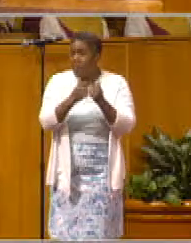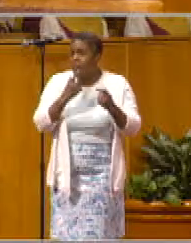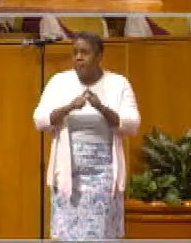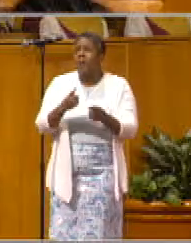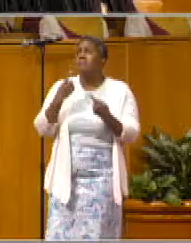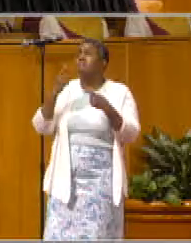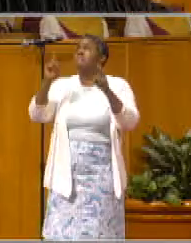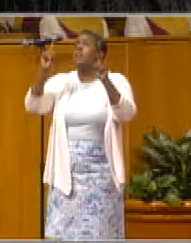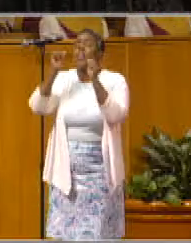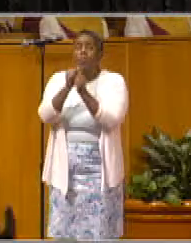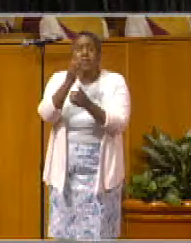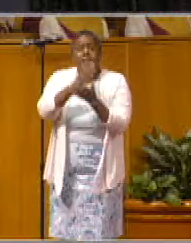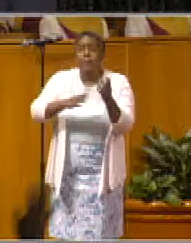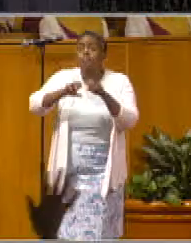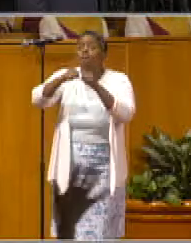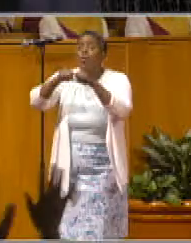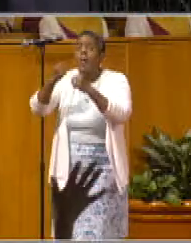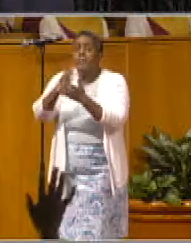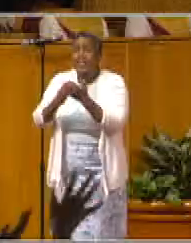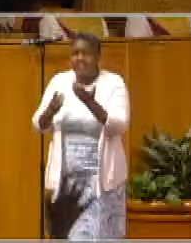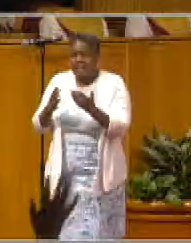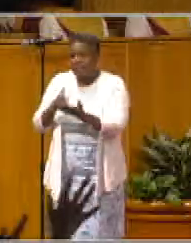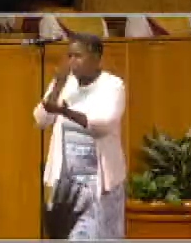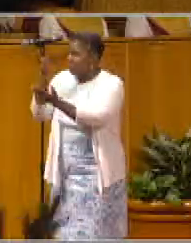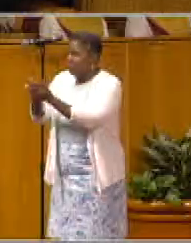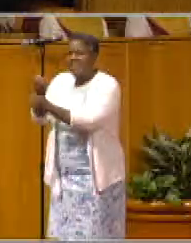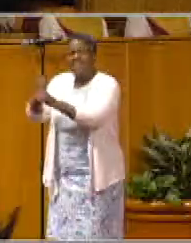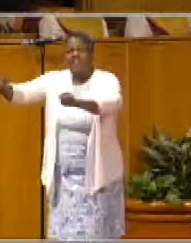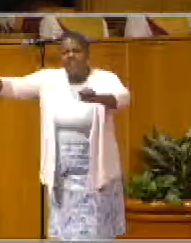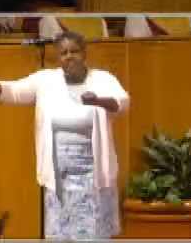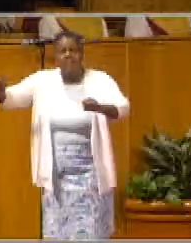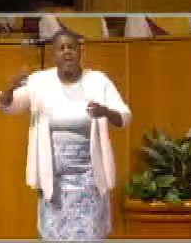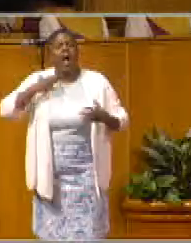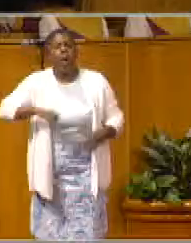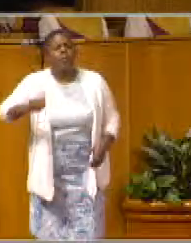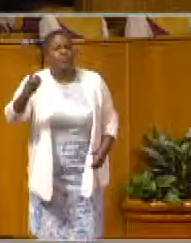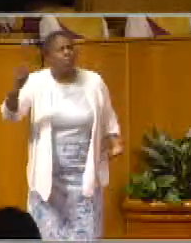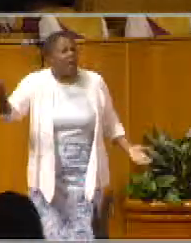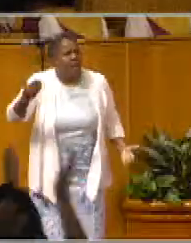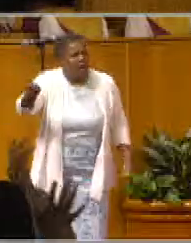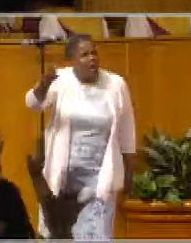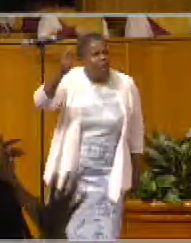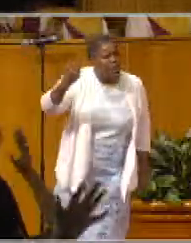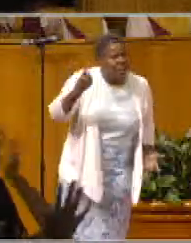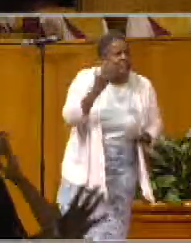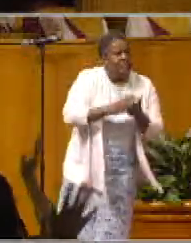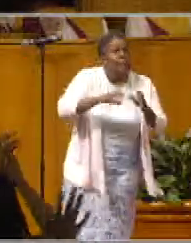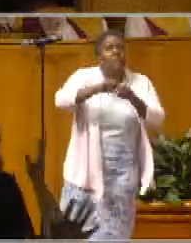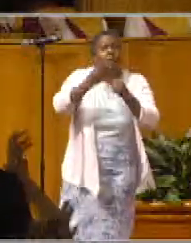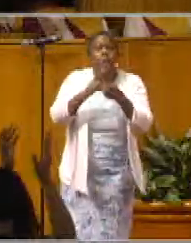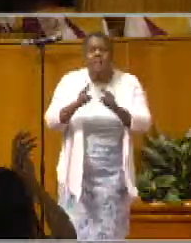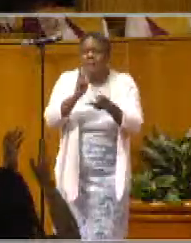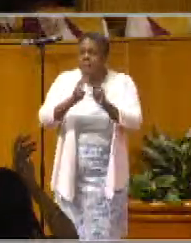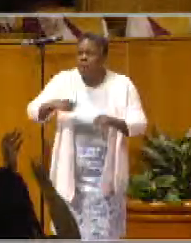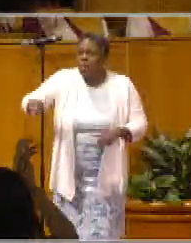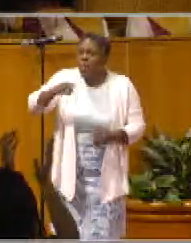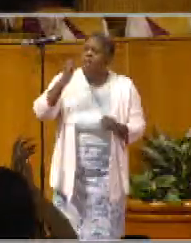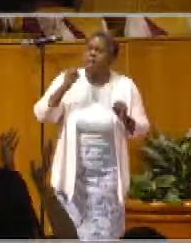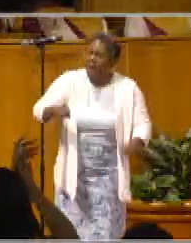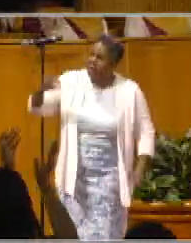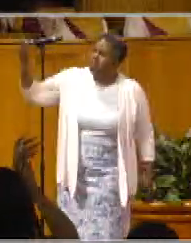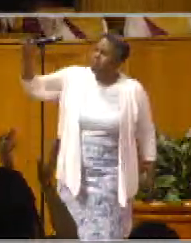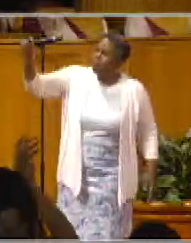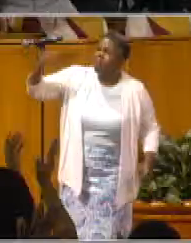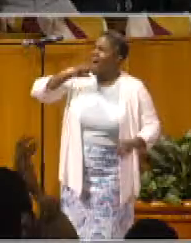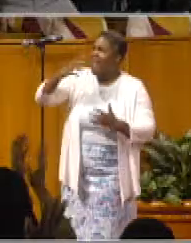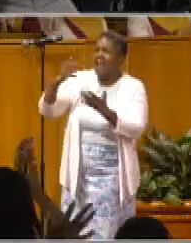made it with some broken pieces. I wish I had some broken pieces, saint, in here who can testify I didn't get